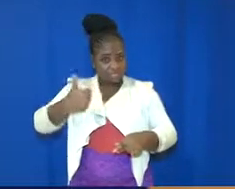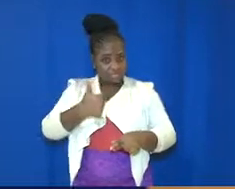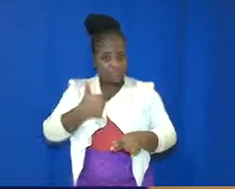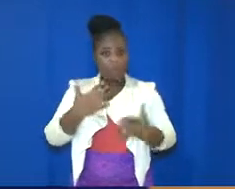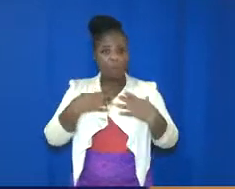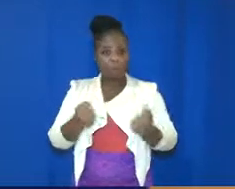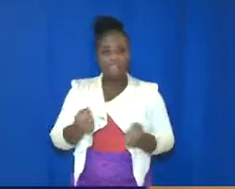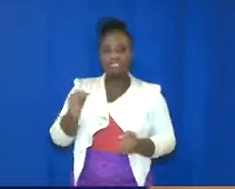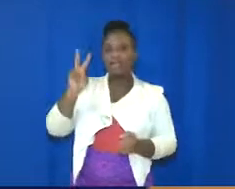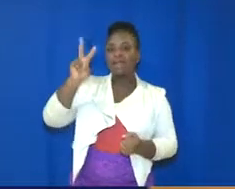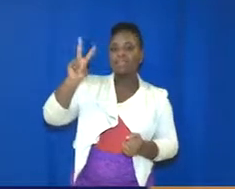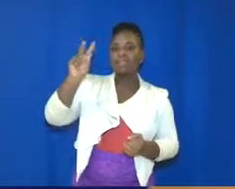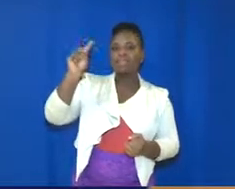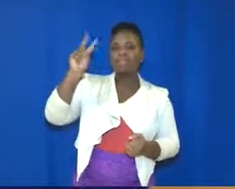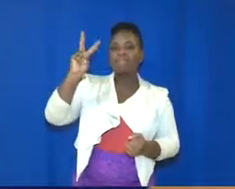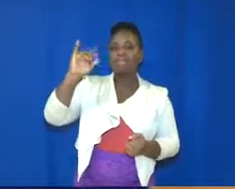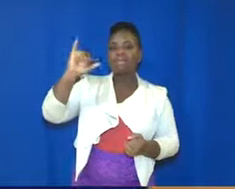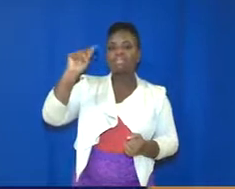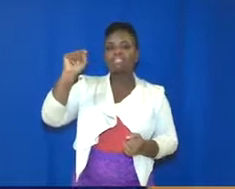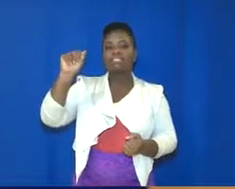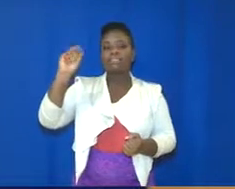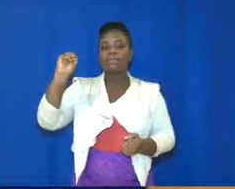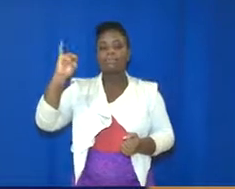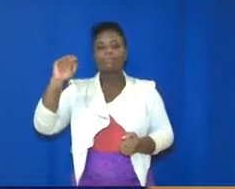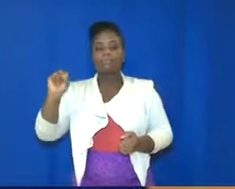are vitamins A, B6, C, and E.